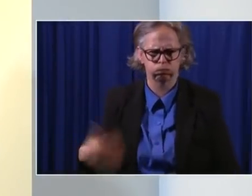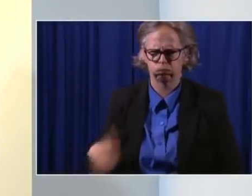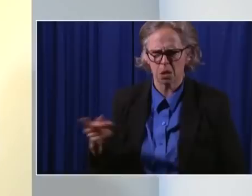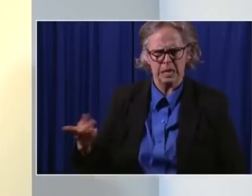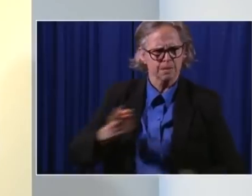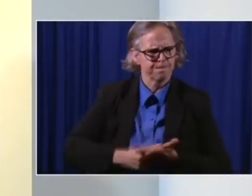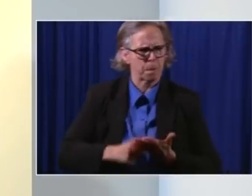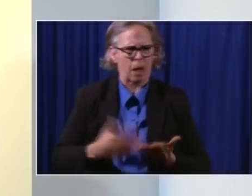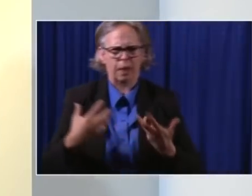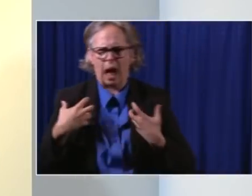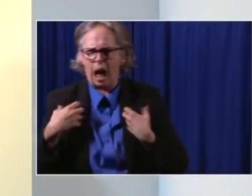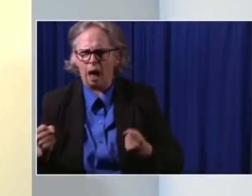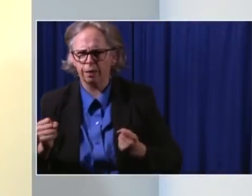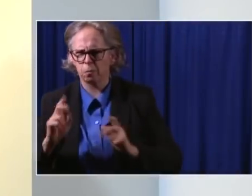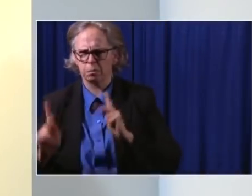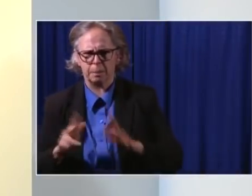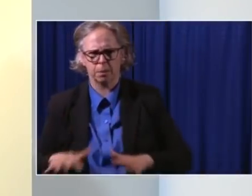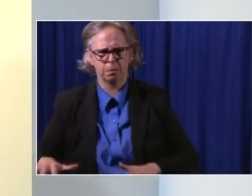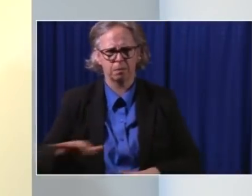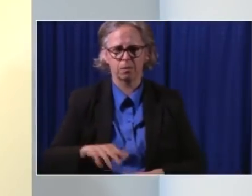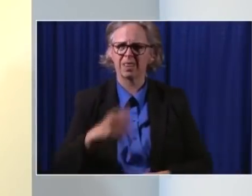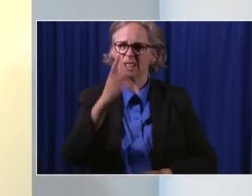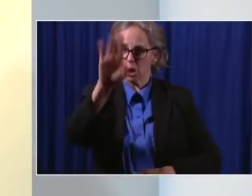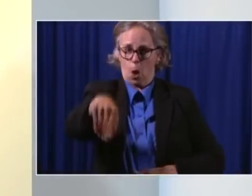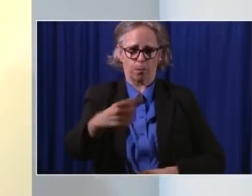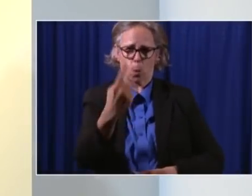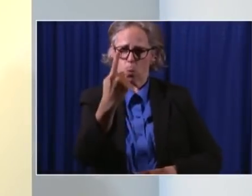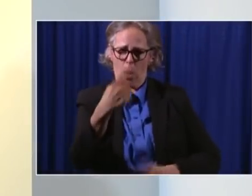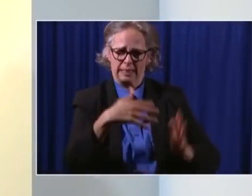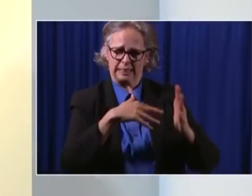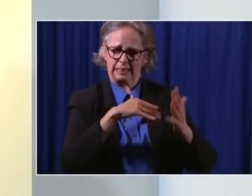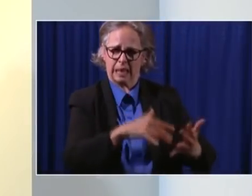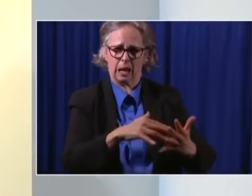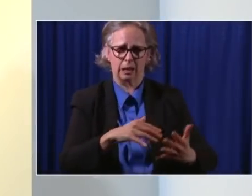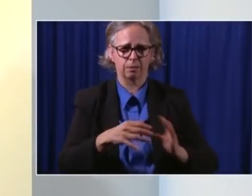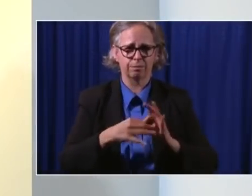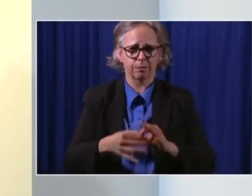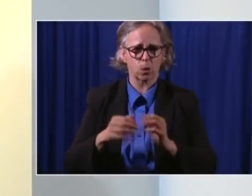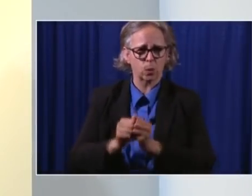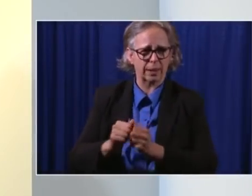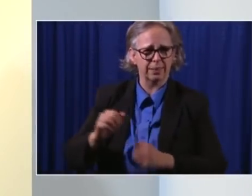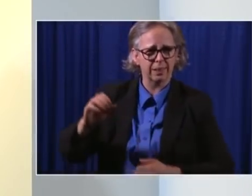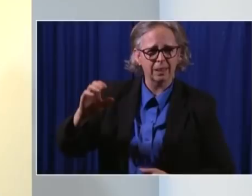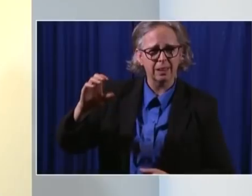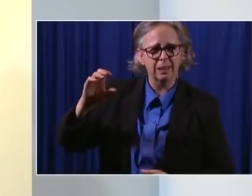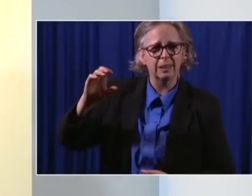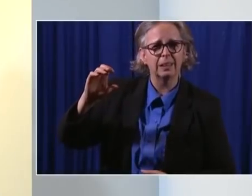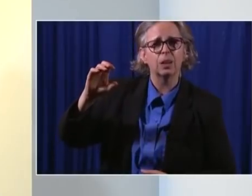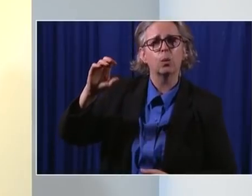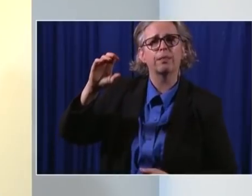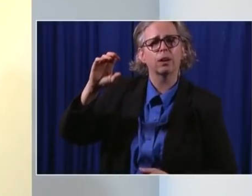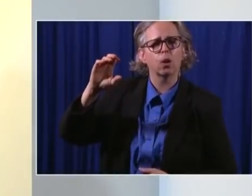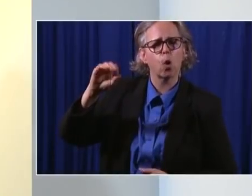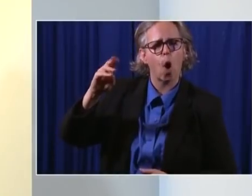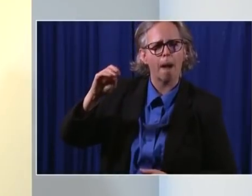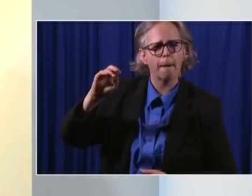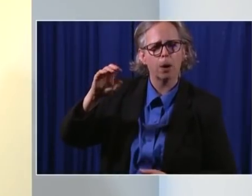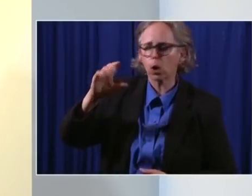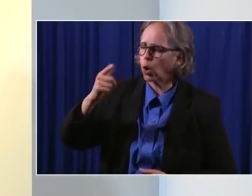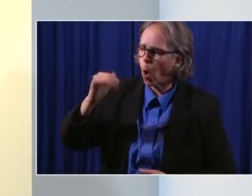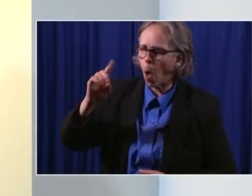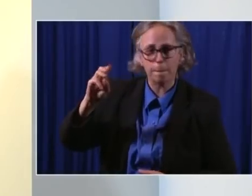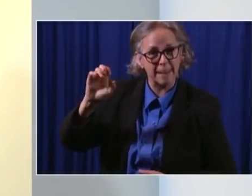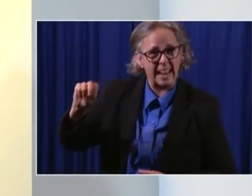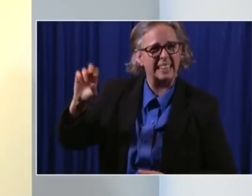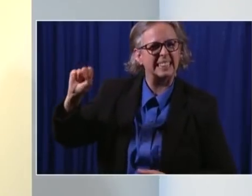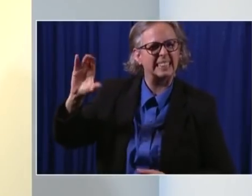talked about expanding masking by just 15% compliance could prevent the need to bring back stay-at-home orders